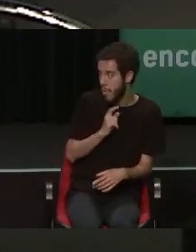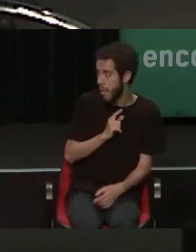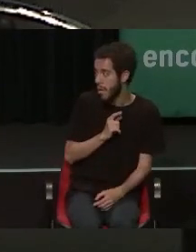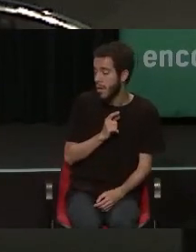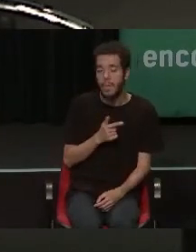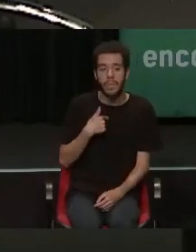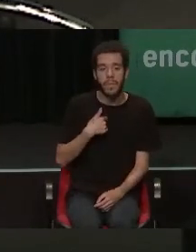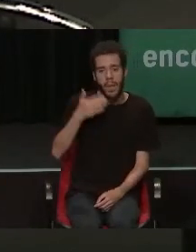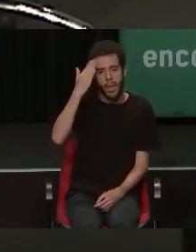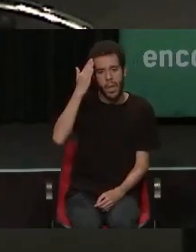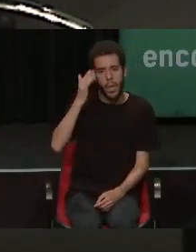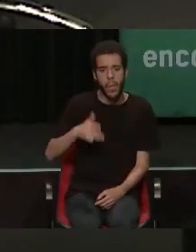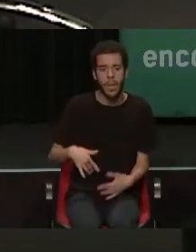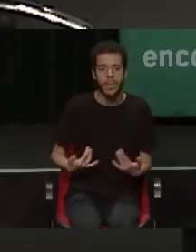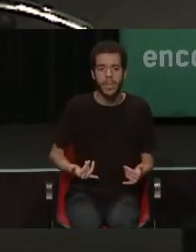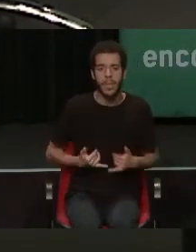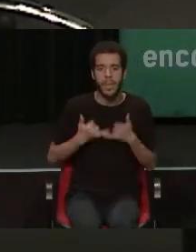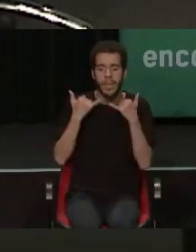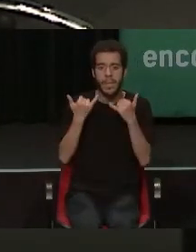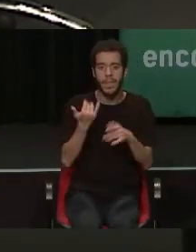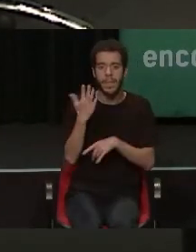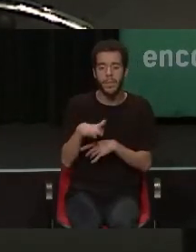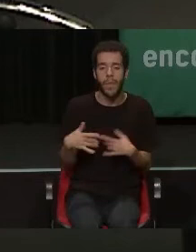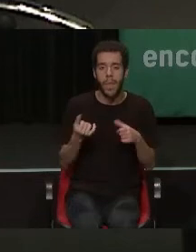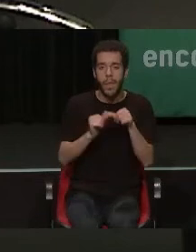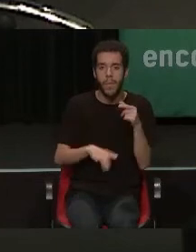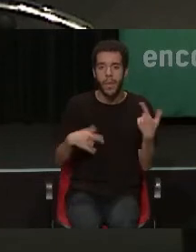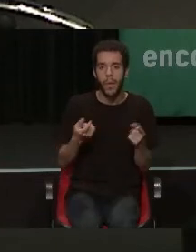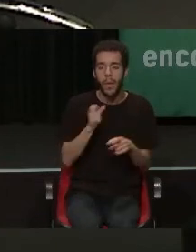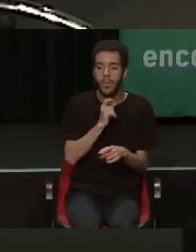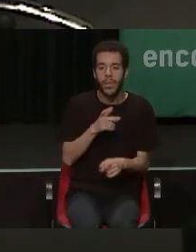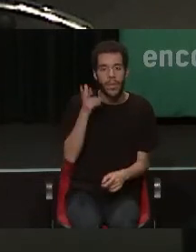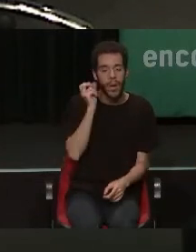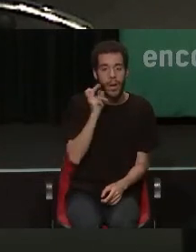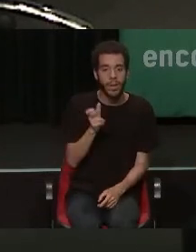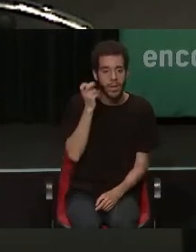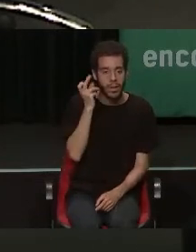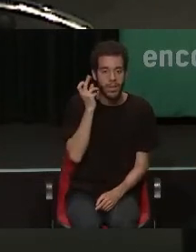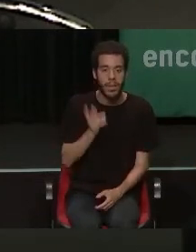I think the next diplomats is going to be Cristiano Ronaldo and Mo Salah.